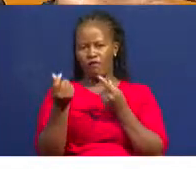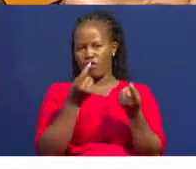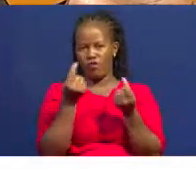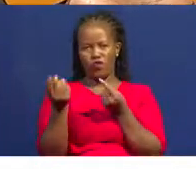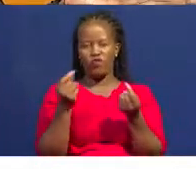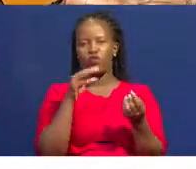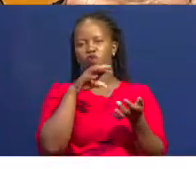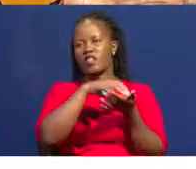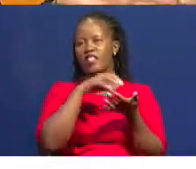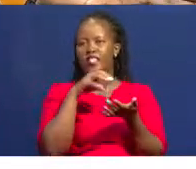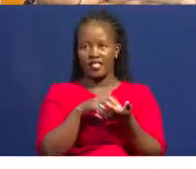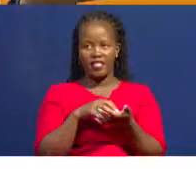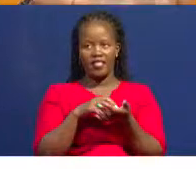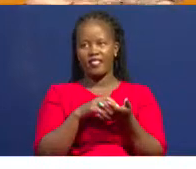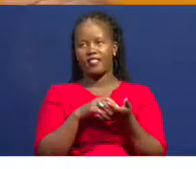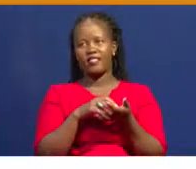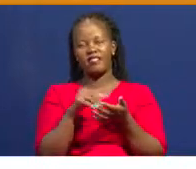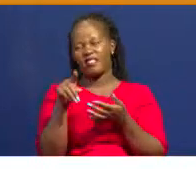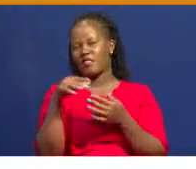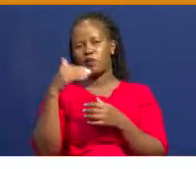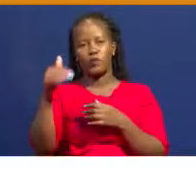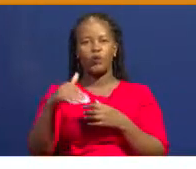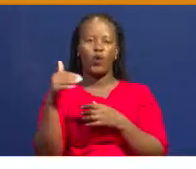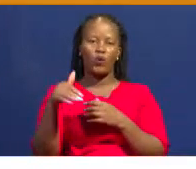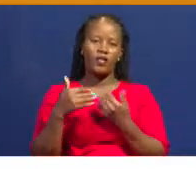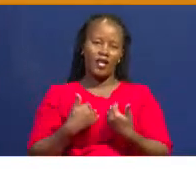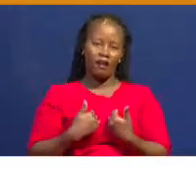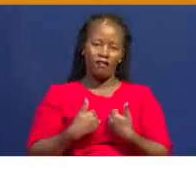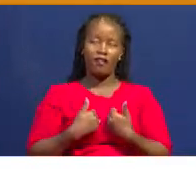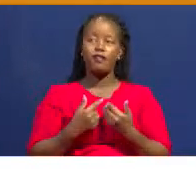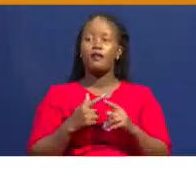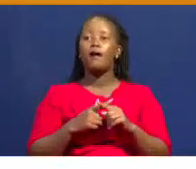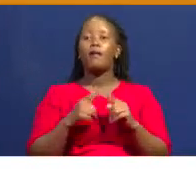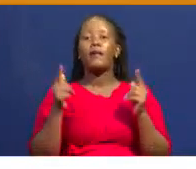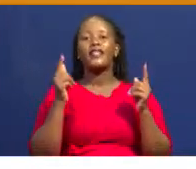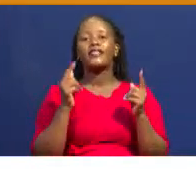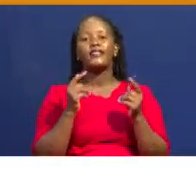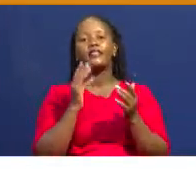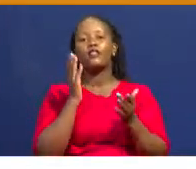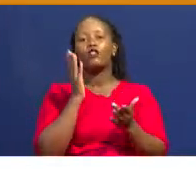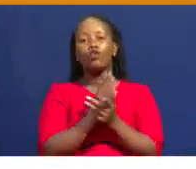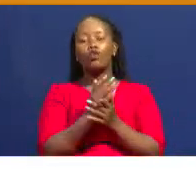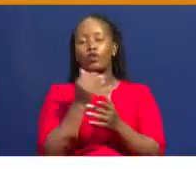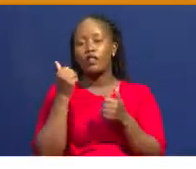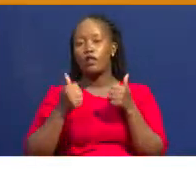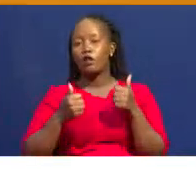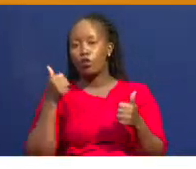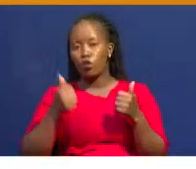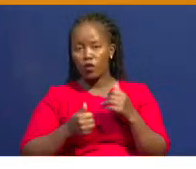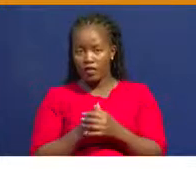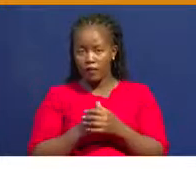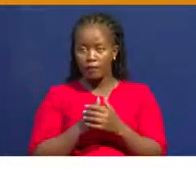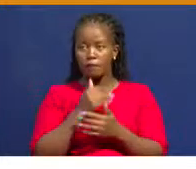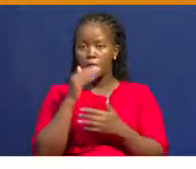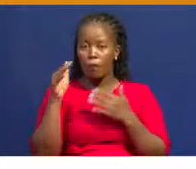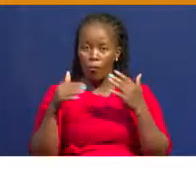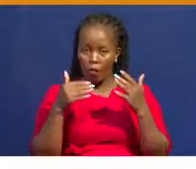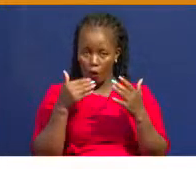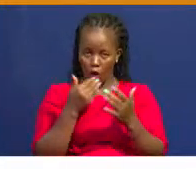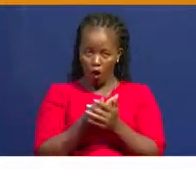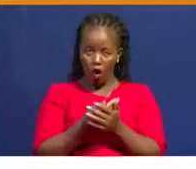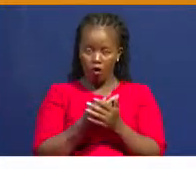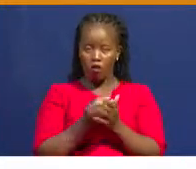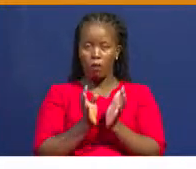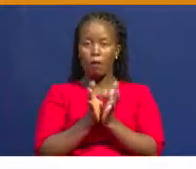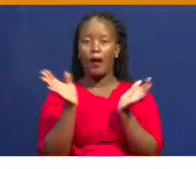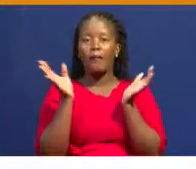is, that one will be there. But the true position is that all the public service